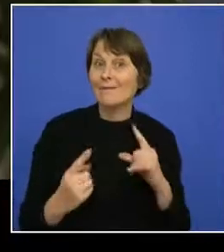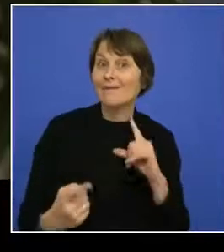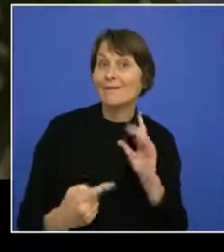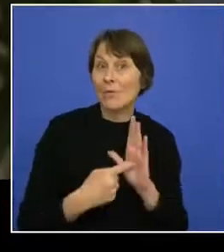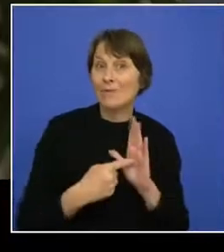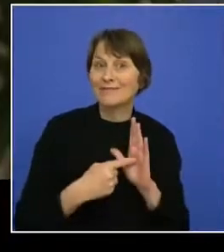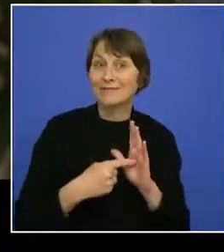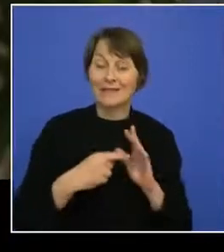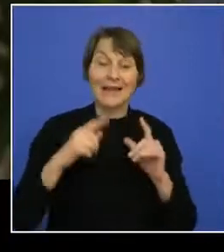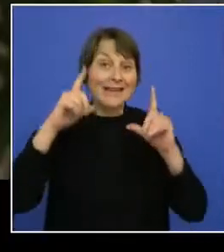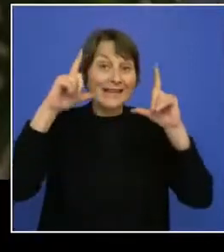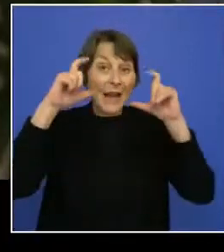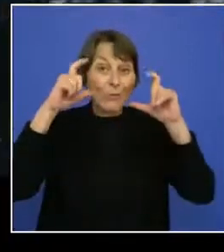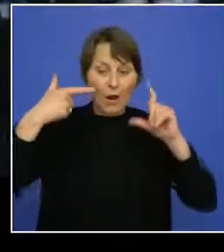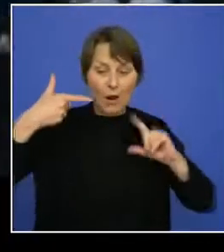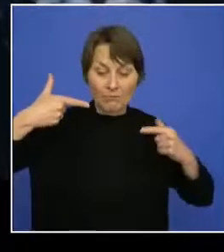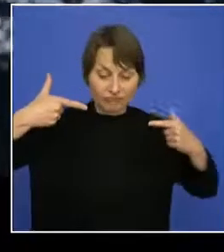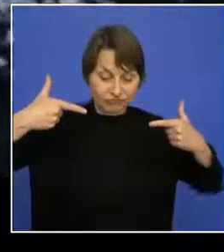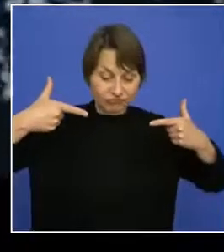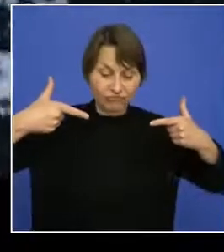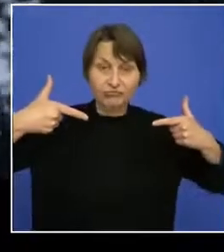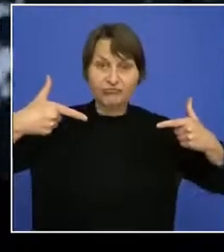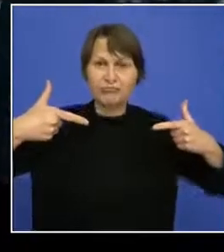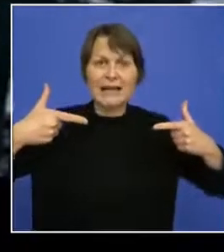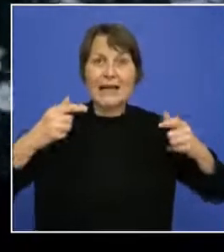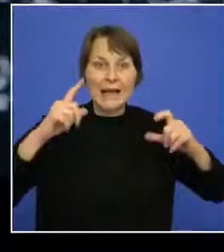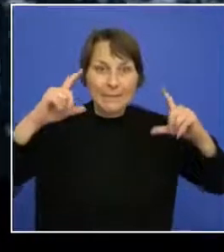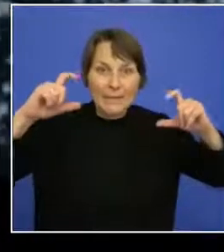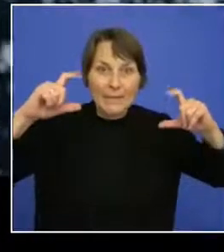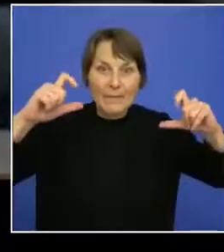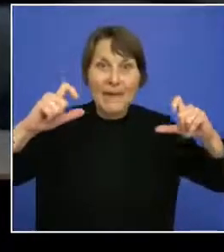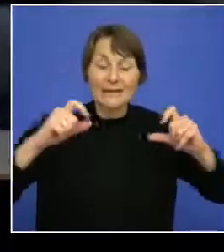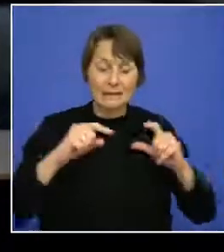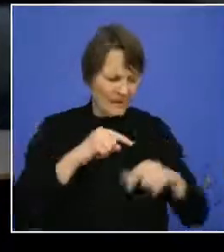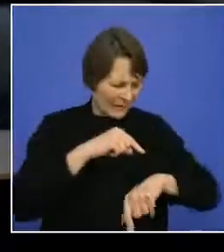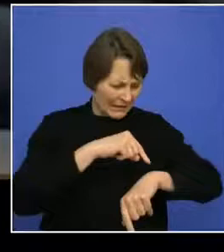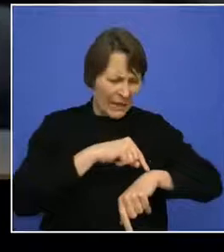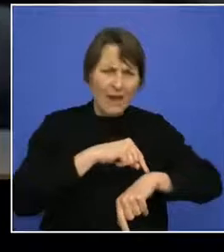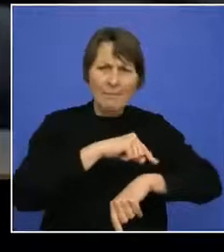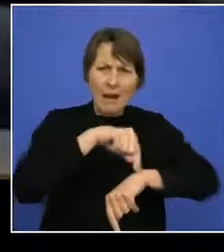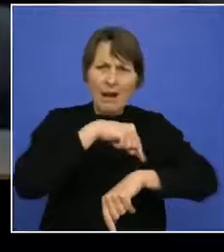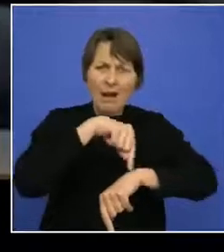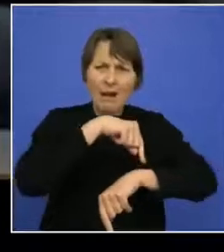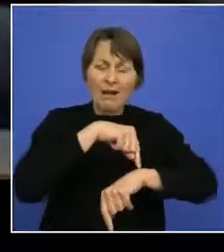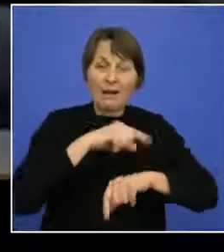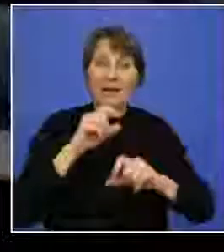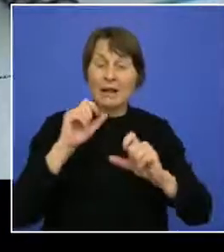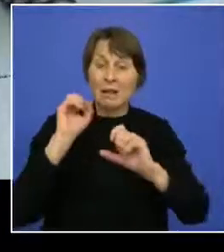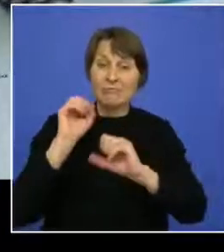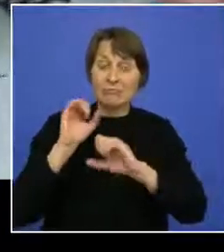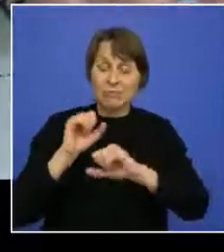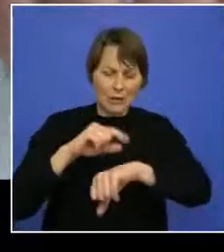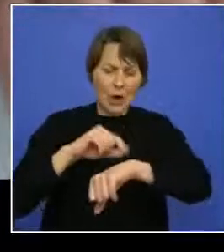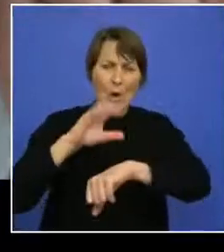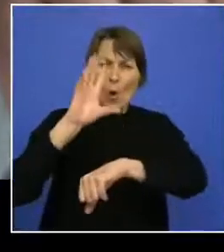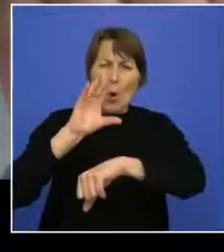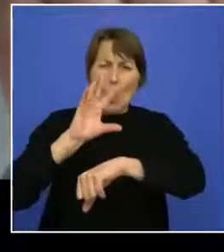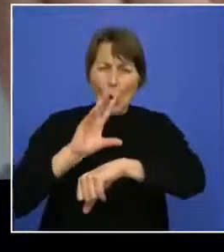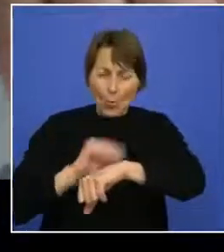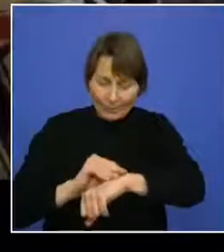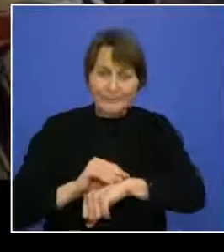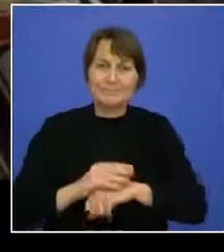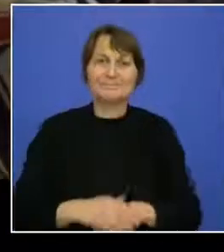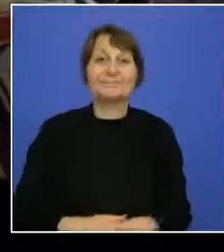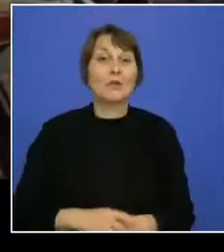and that drained the battery really fast. By listening to him, I learned that a solution that I had designed applied, and that